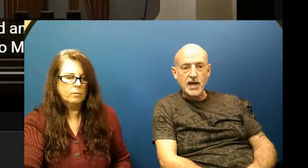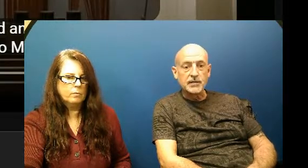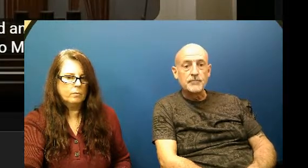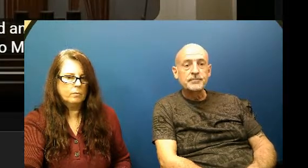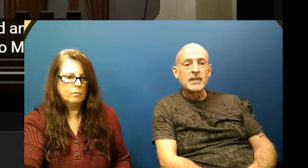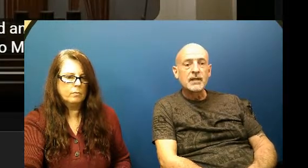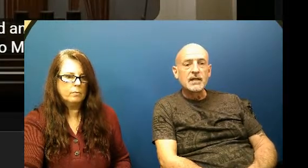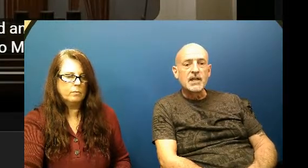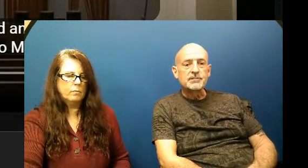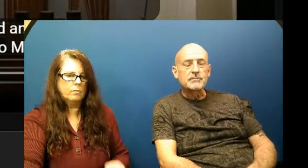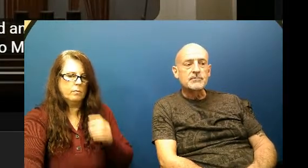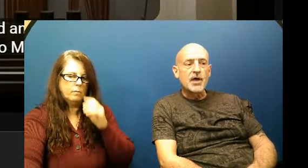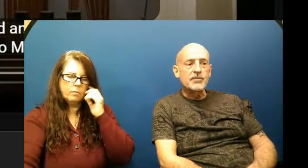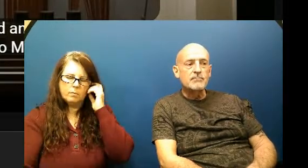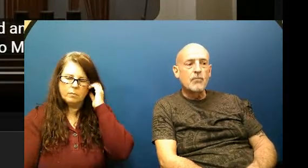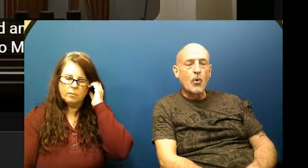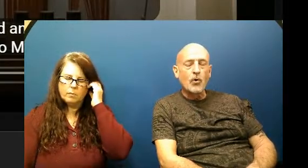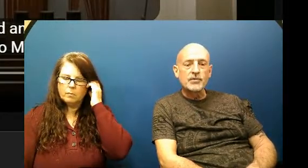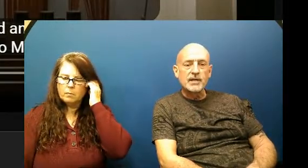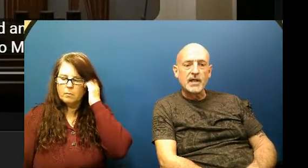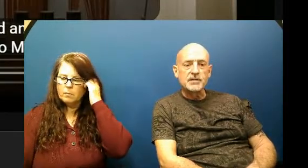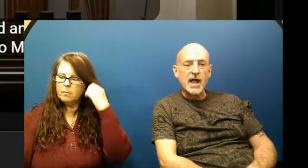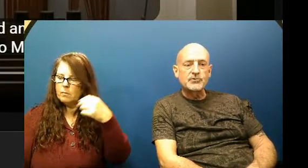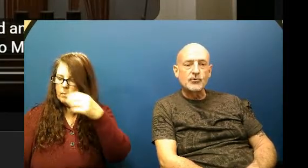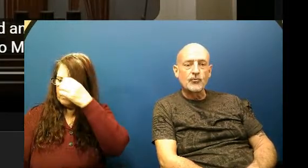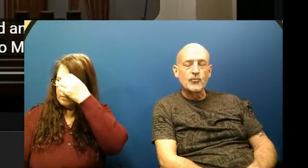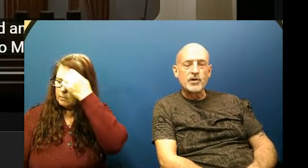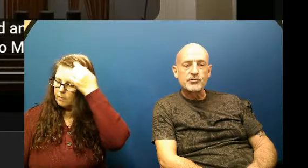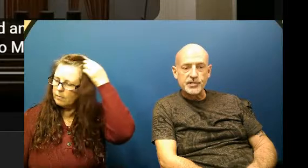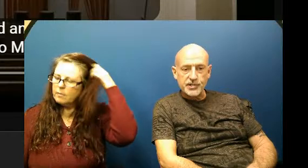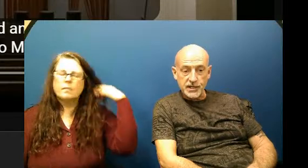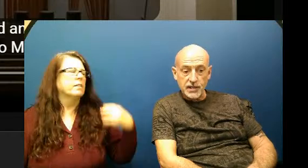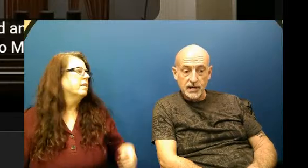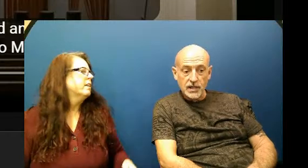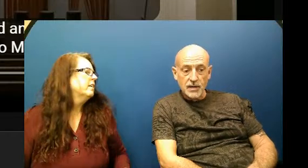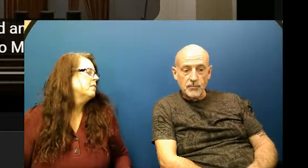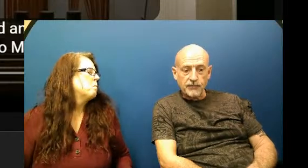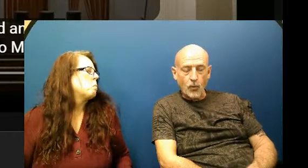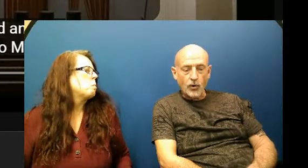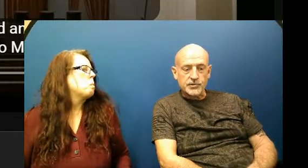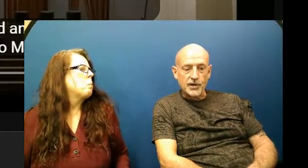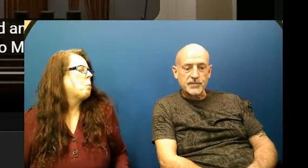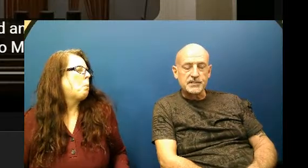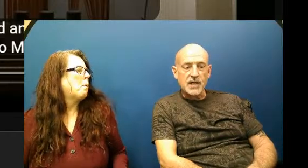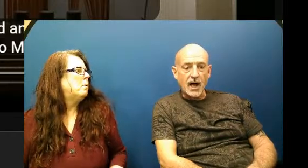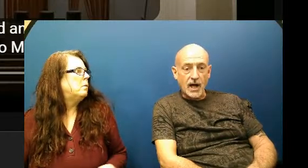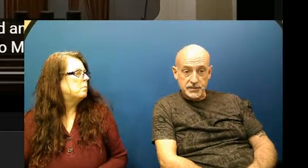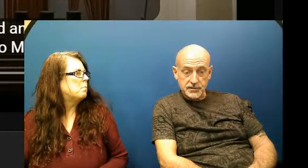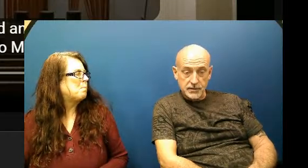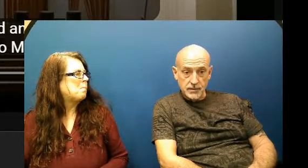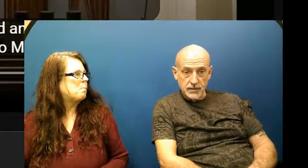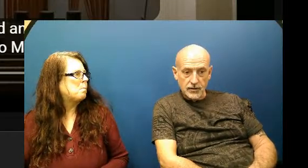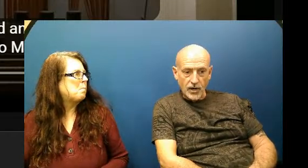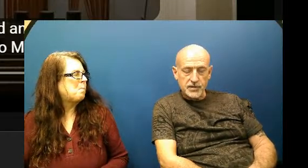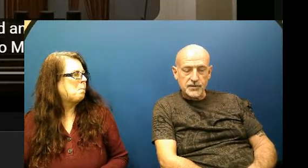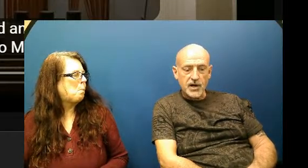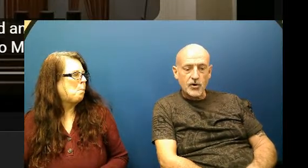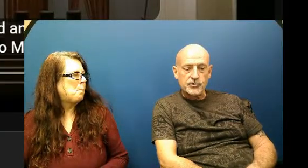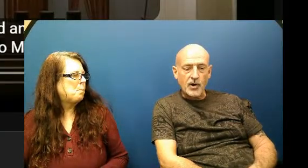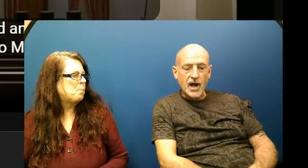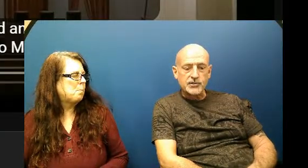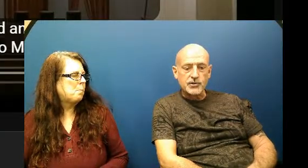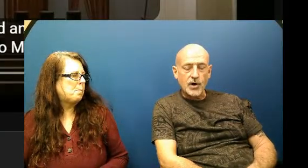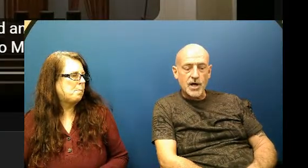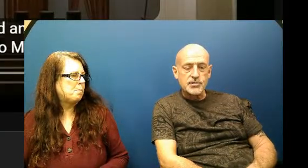in China is nothing more than a natural retrenching before something dies. All right. They